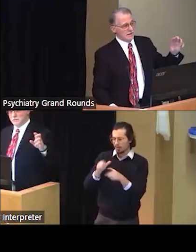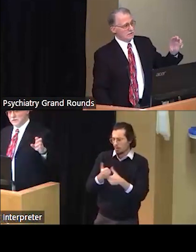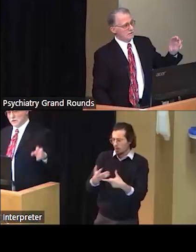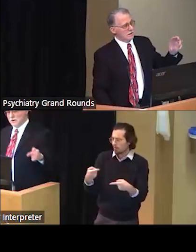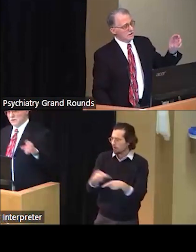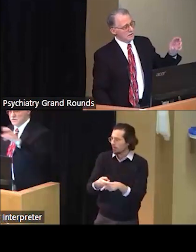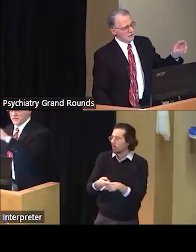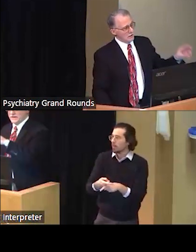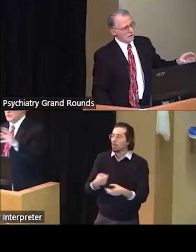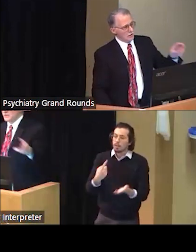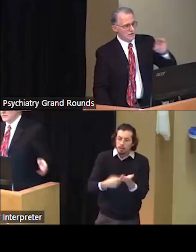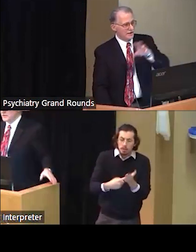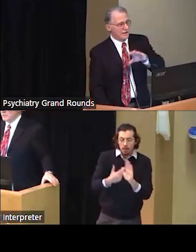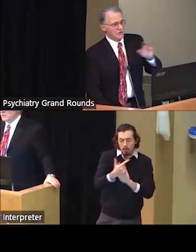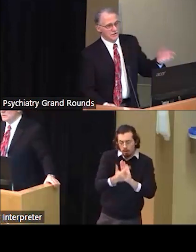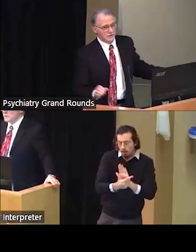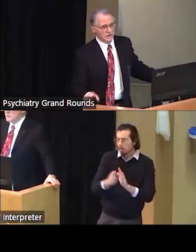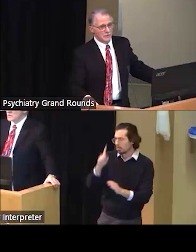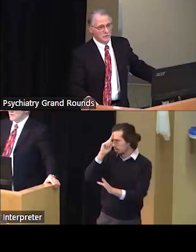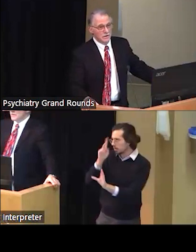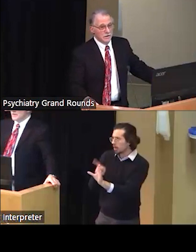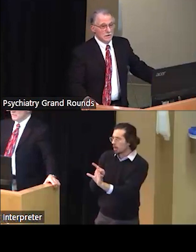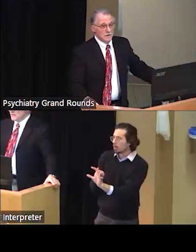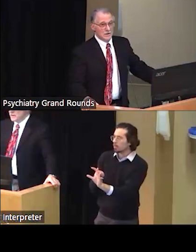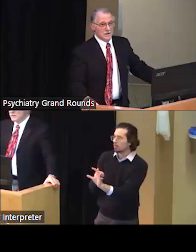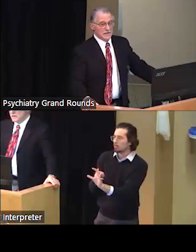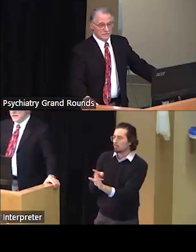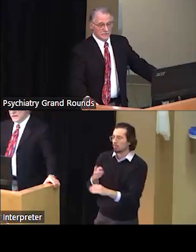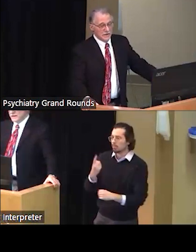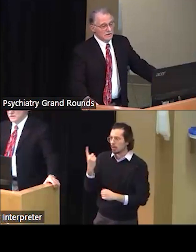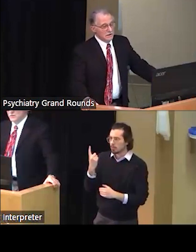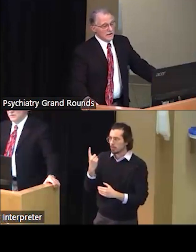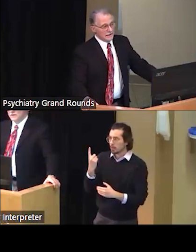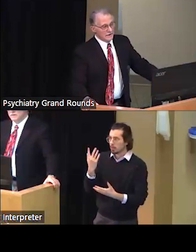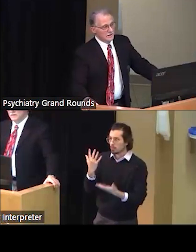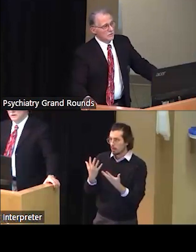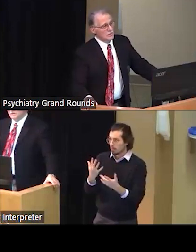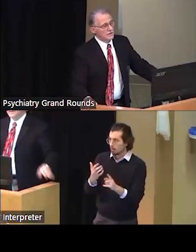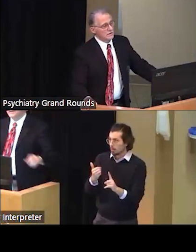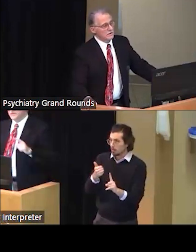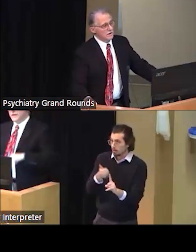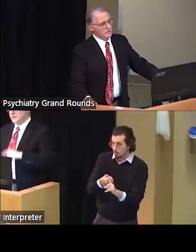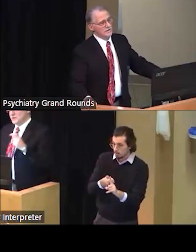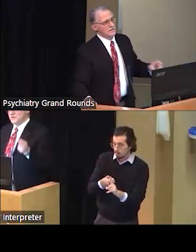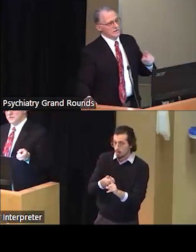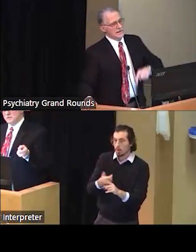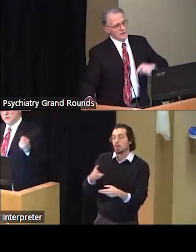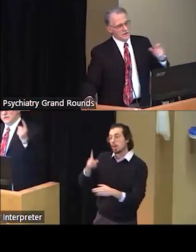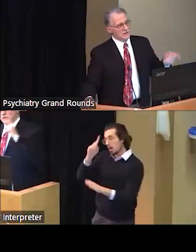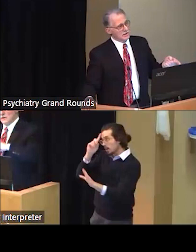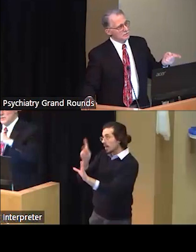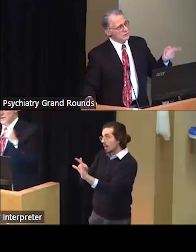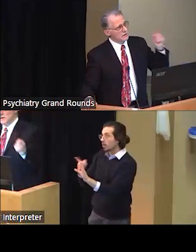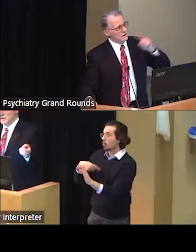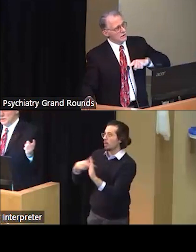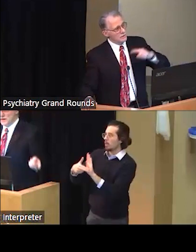think about talking about law or psychiatry, for example, somebody that may have been hit, we might call in psychiatry